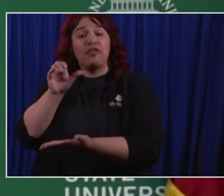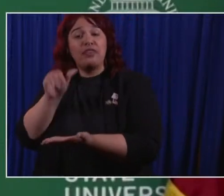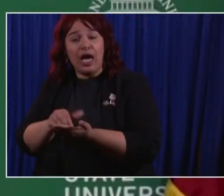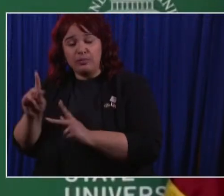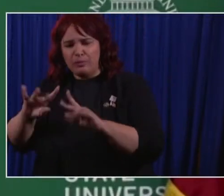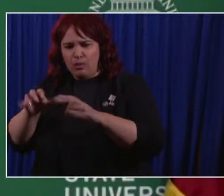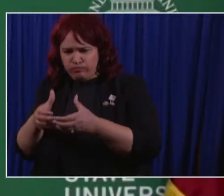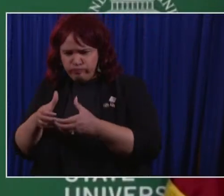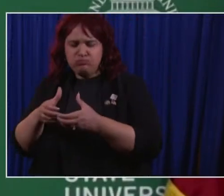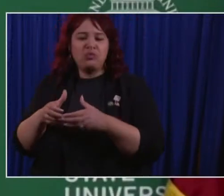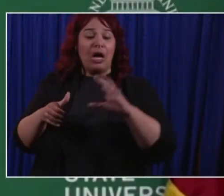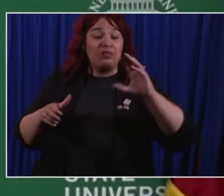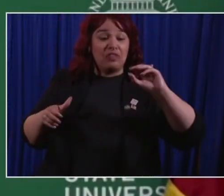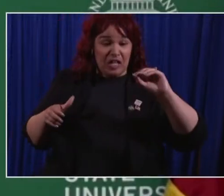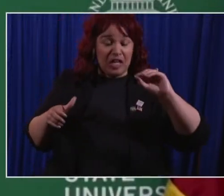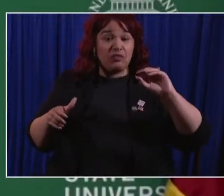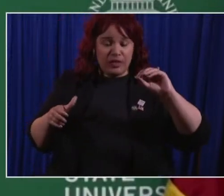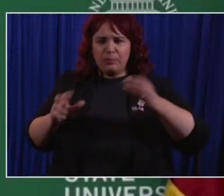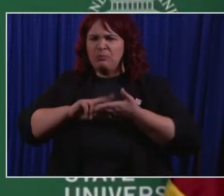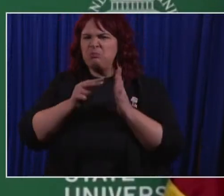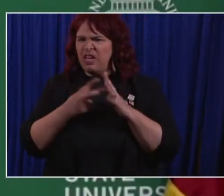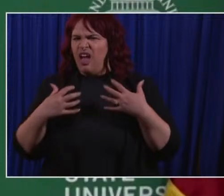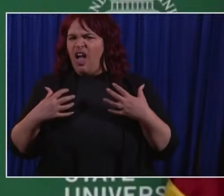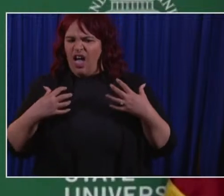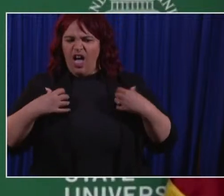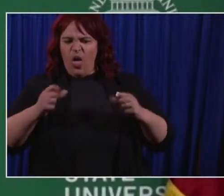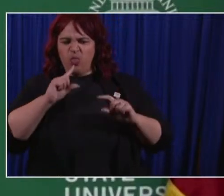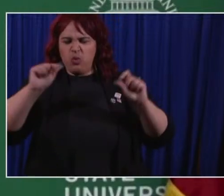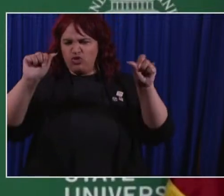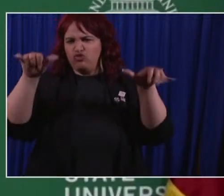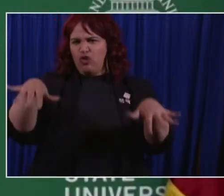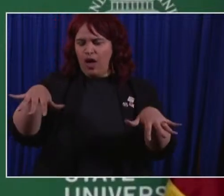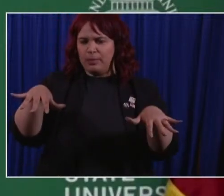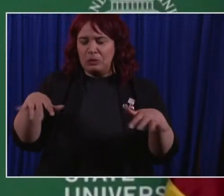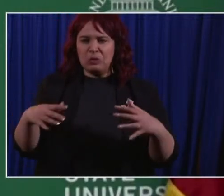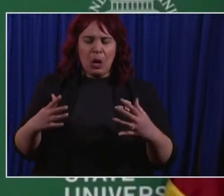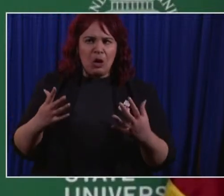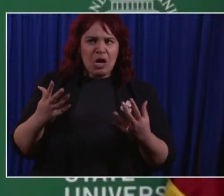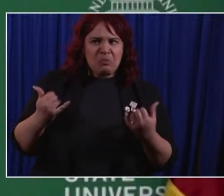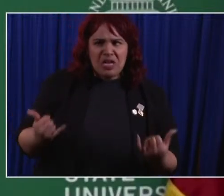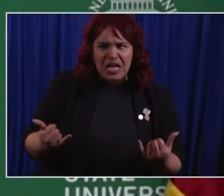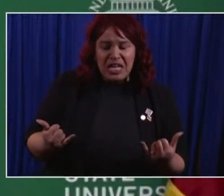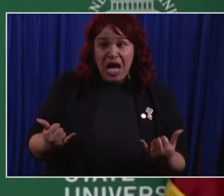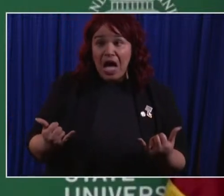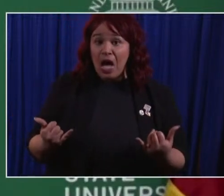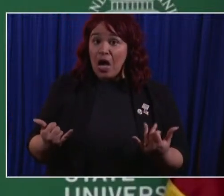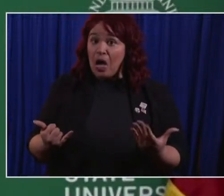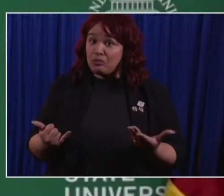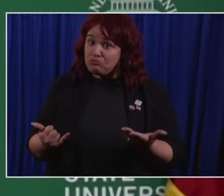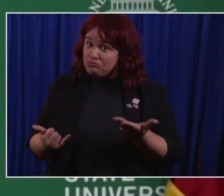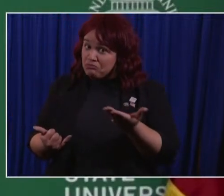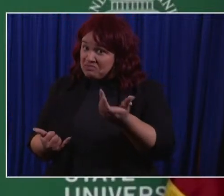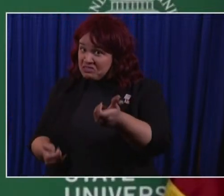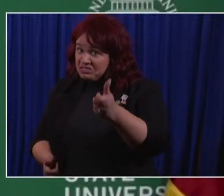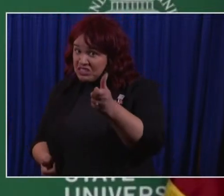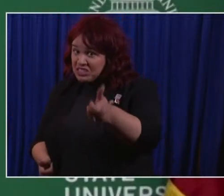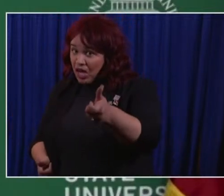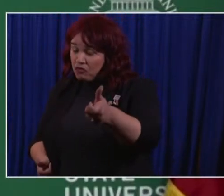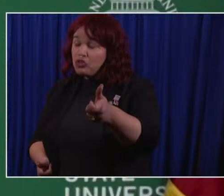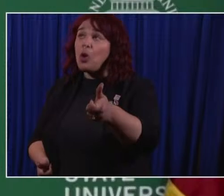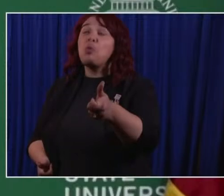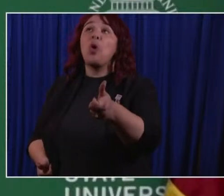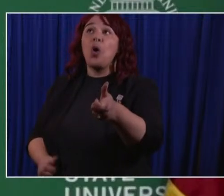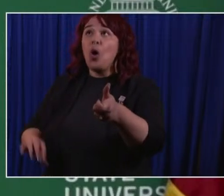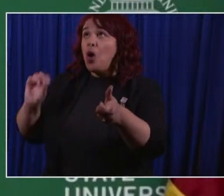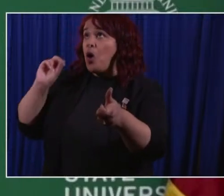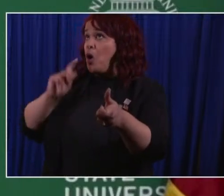kind of going down and leveling off or whatever, could it be time to maybe think about, you know, using the vaccination